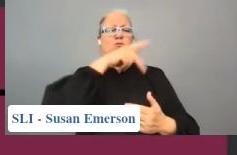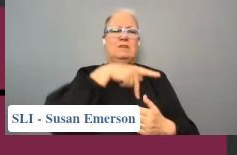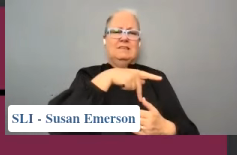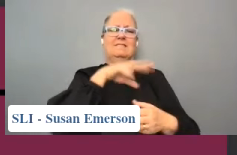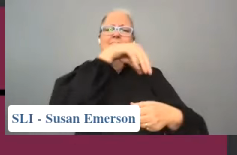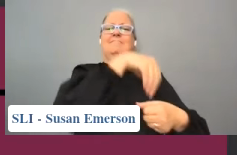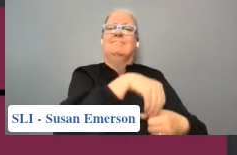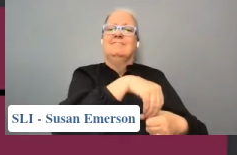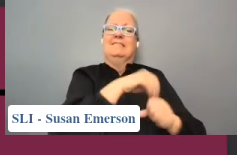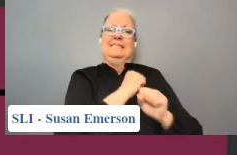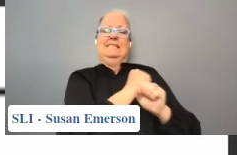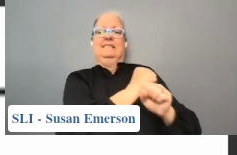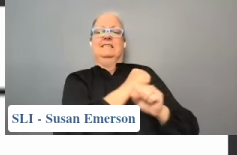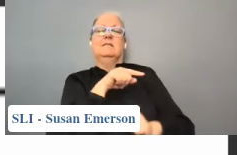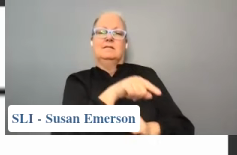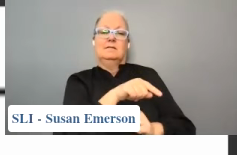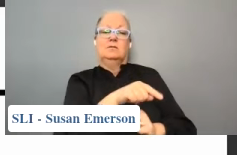Last slide, please.